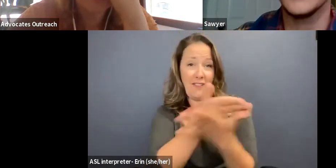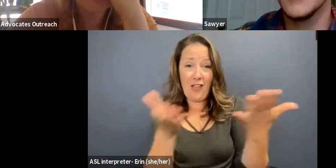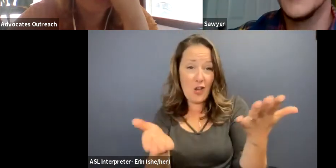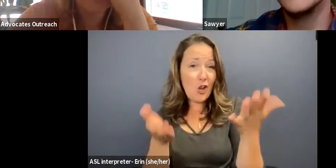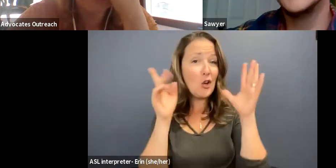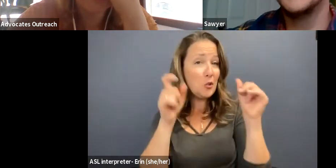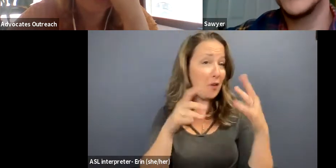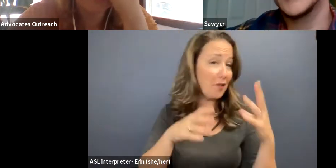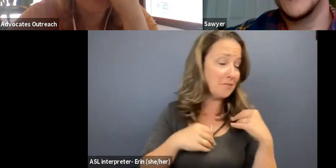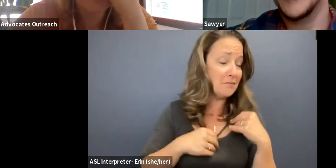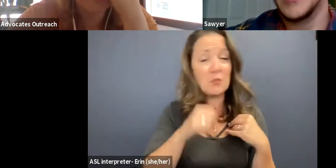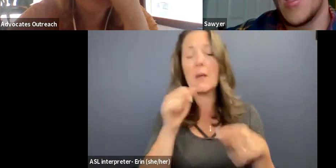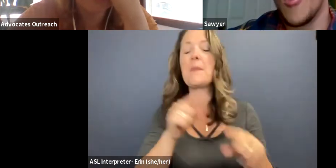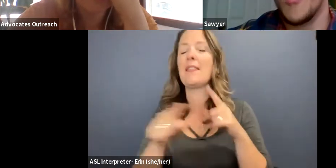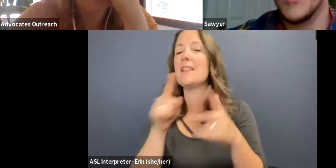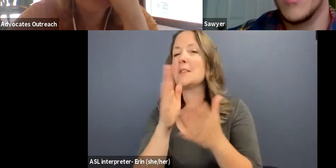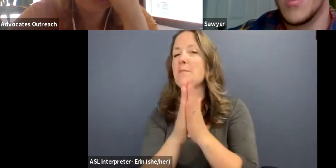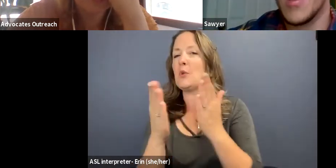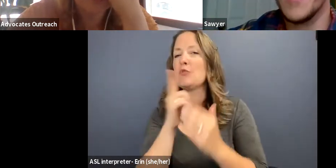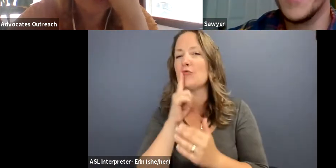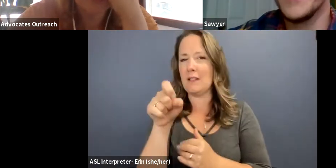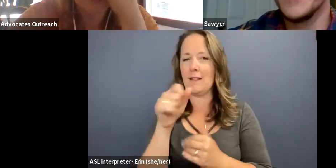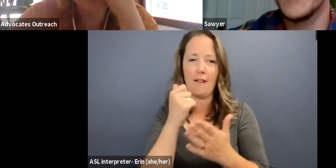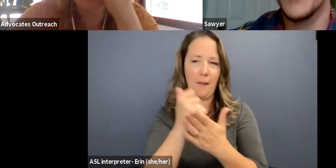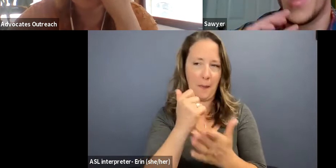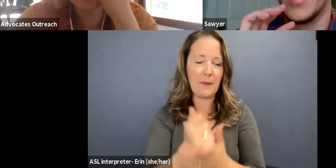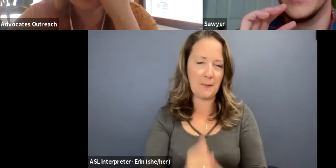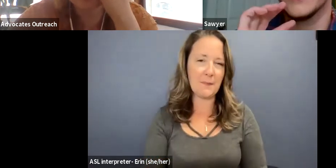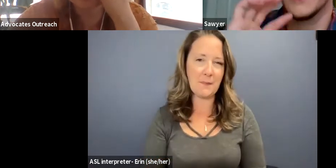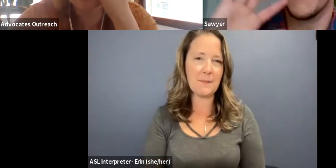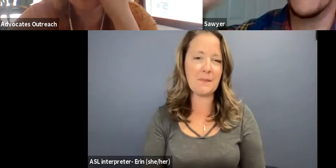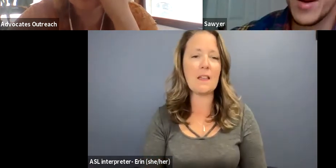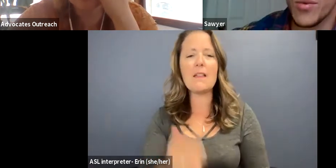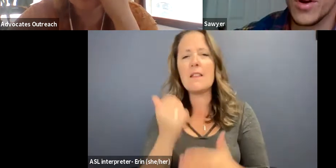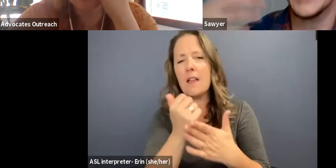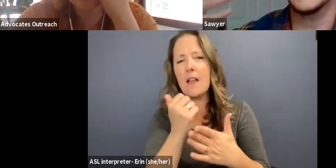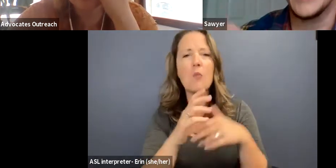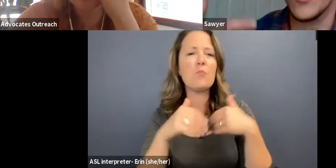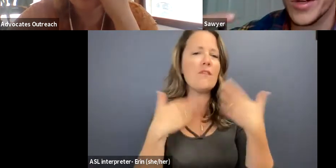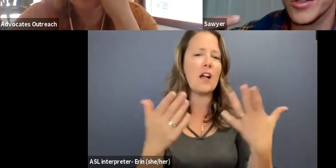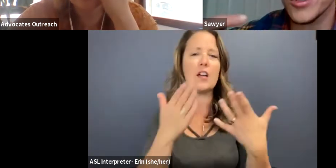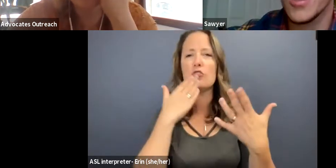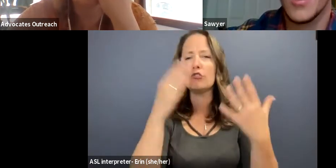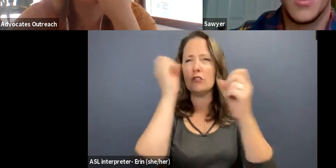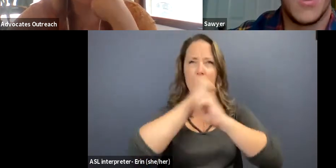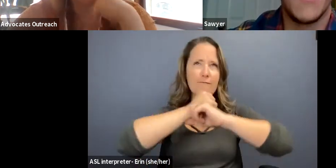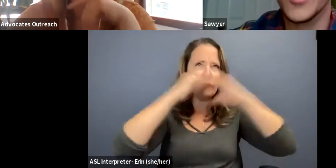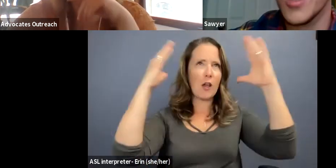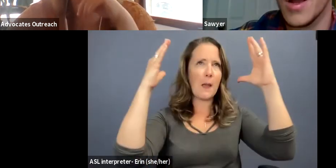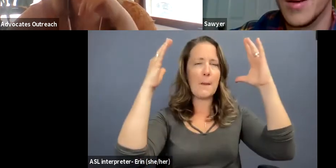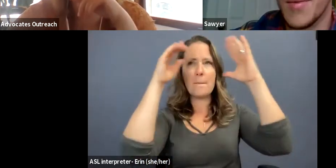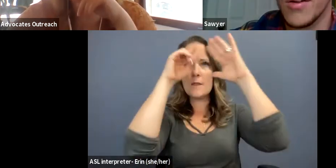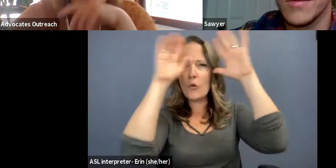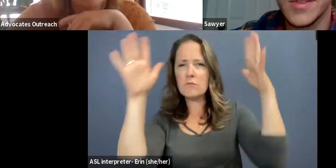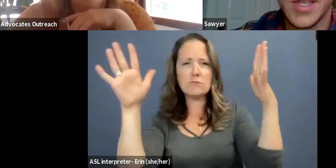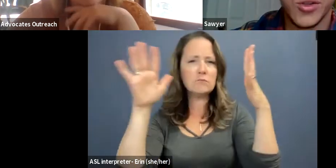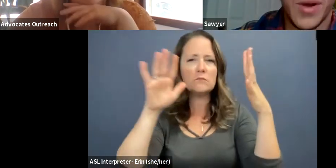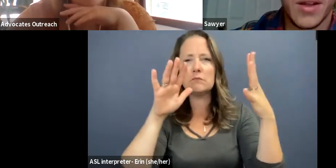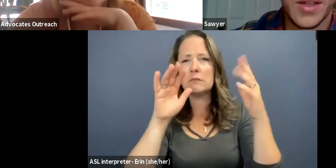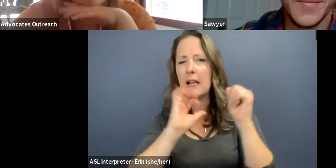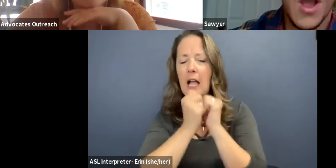then there's It's Perfectly Normal, which is the same author, kind of last in the series